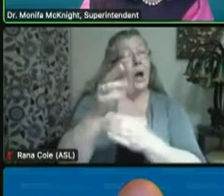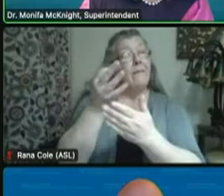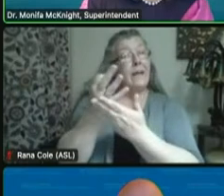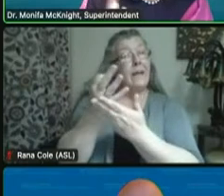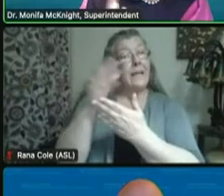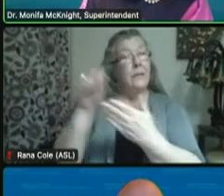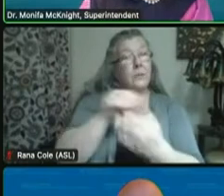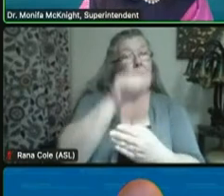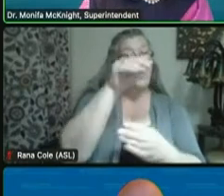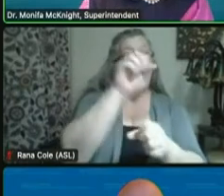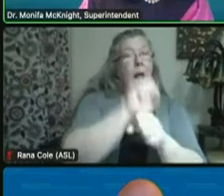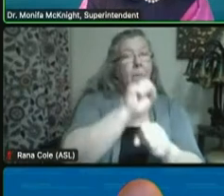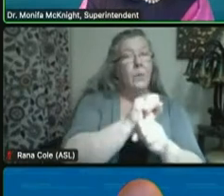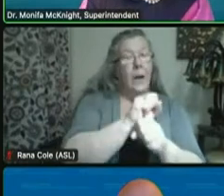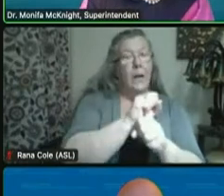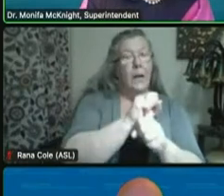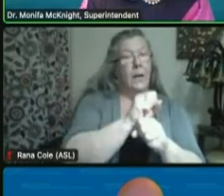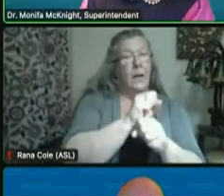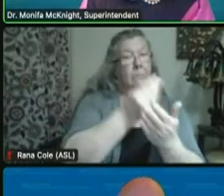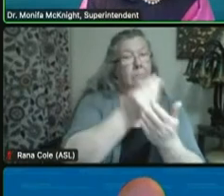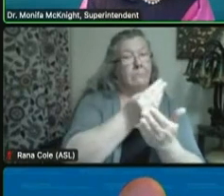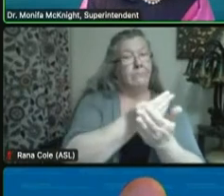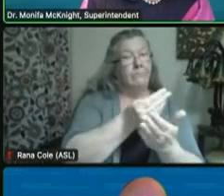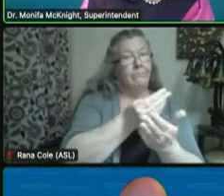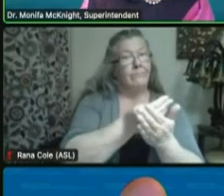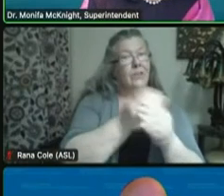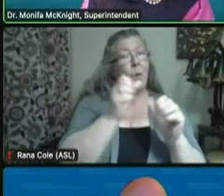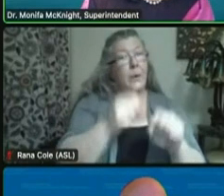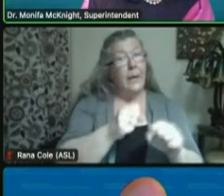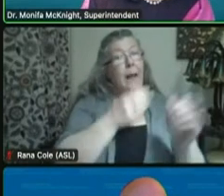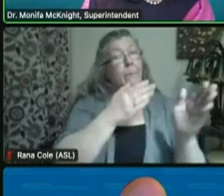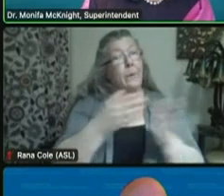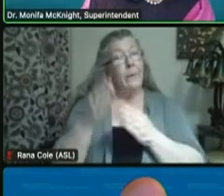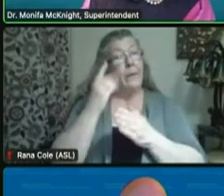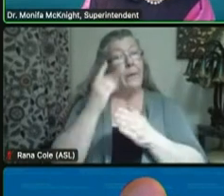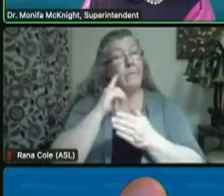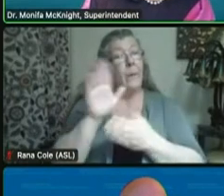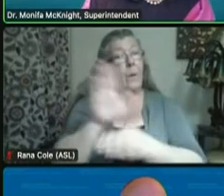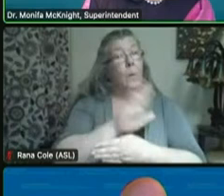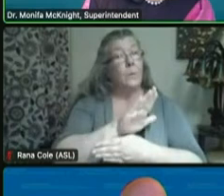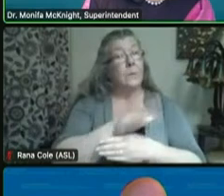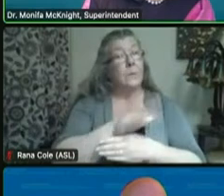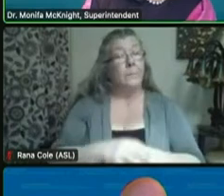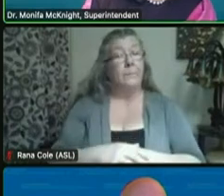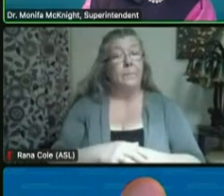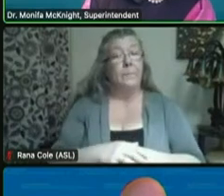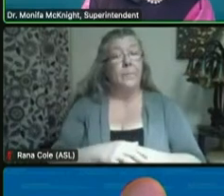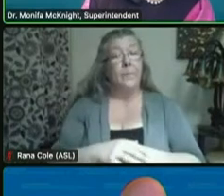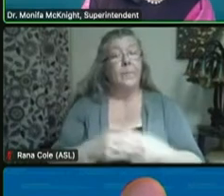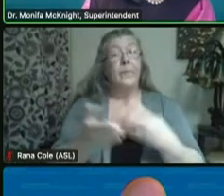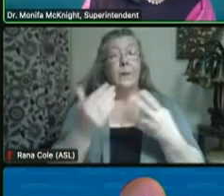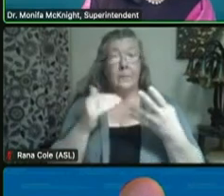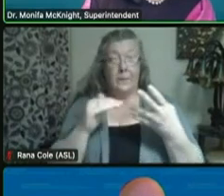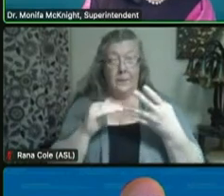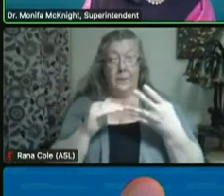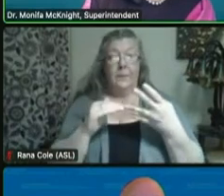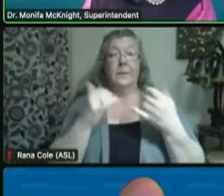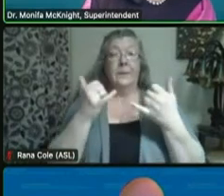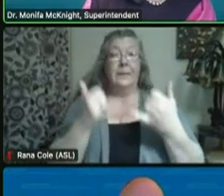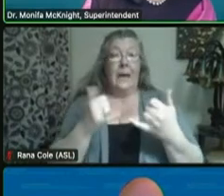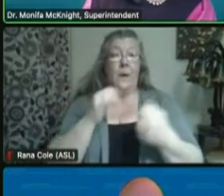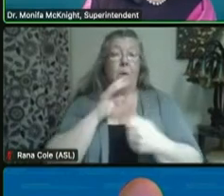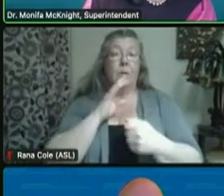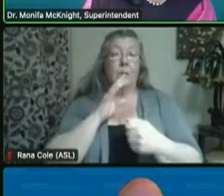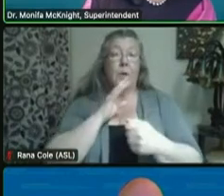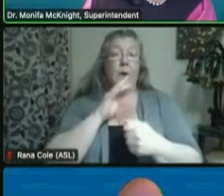cliff. All right. So the next slide, I believe, is where I'm going to talk about, yes, key